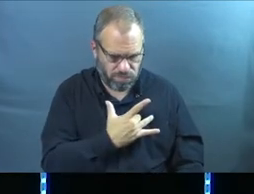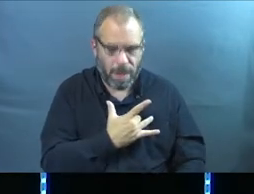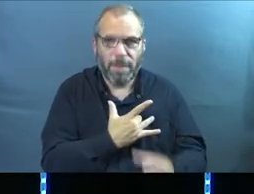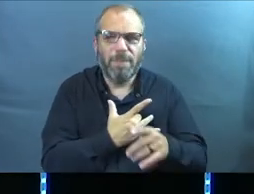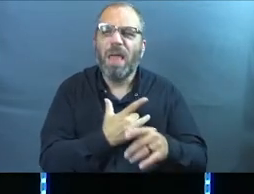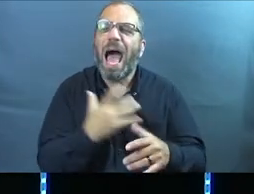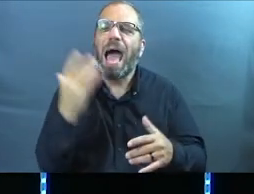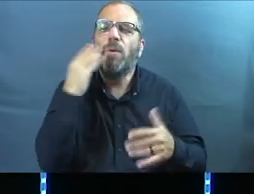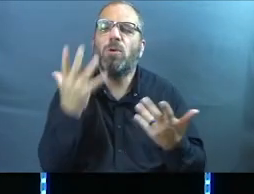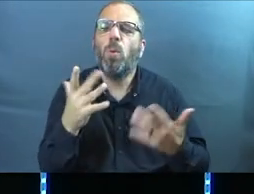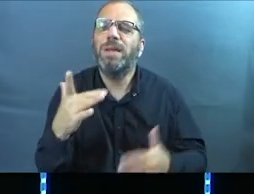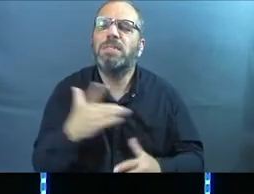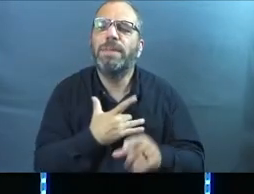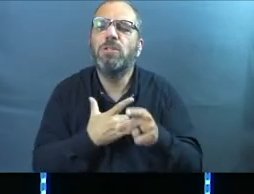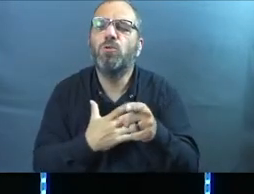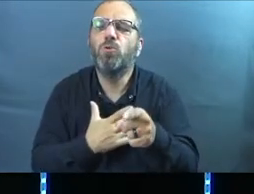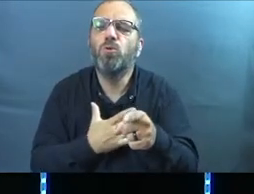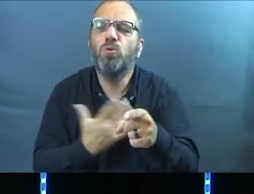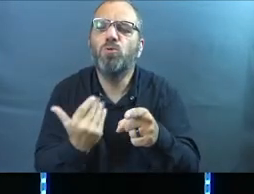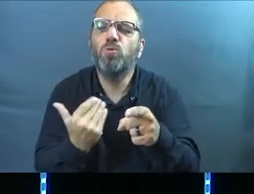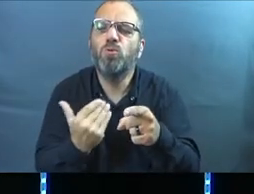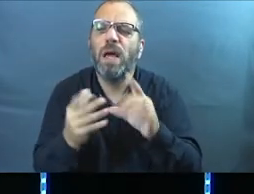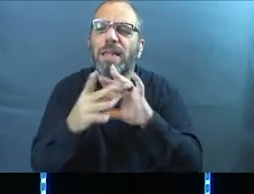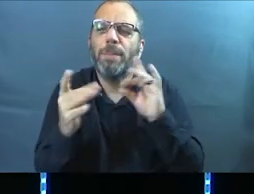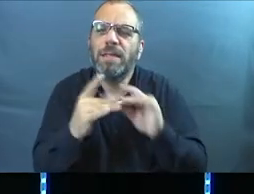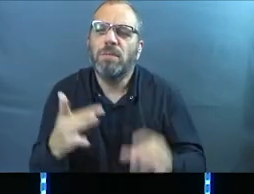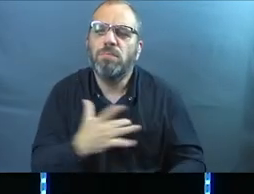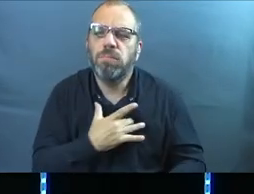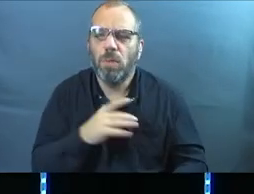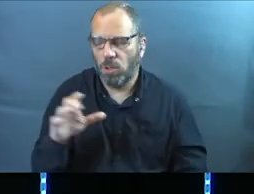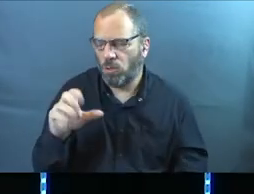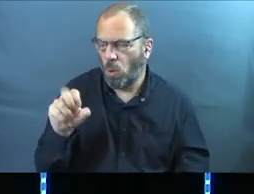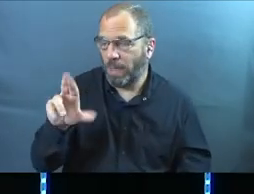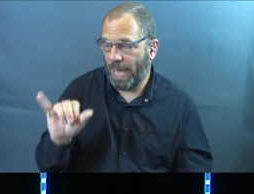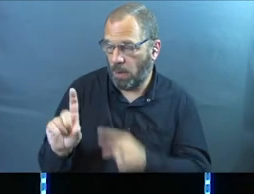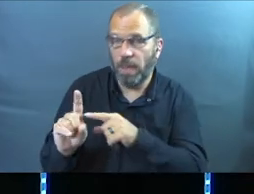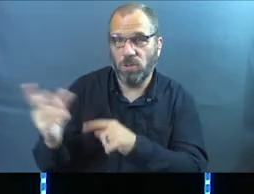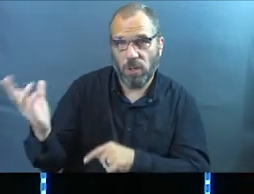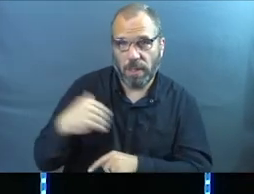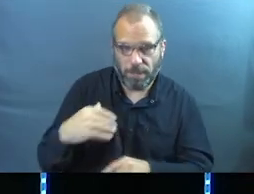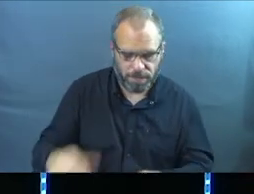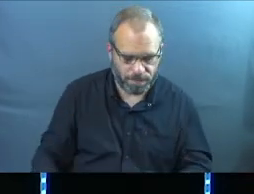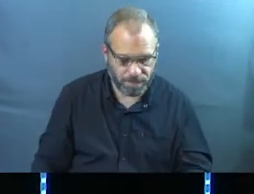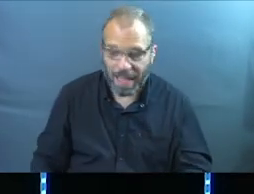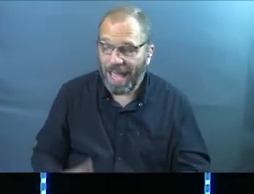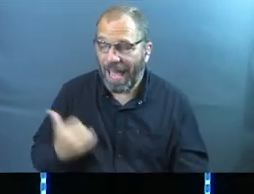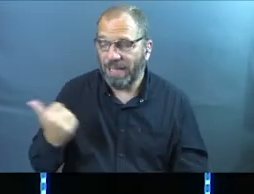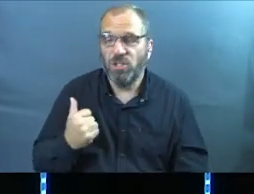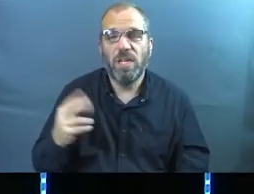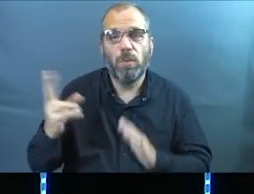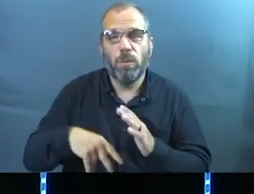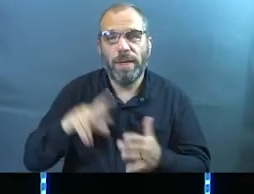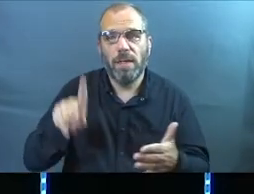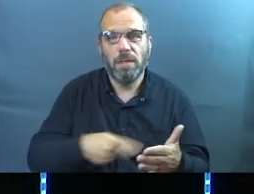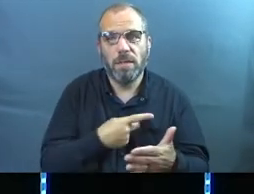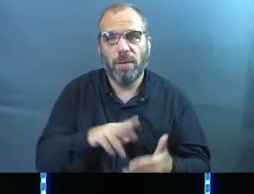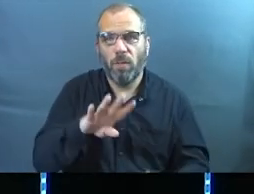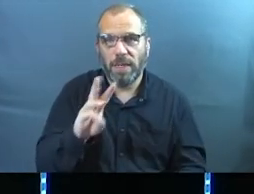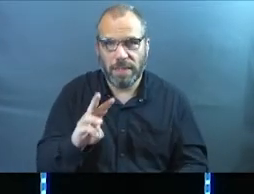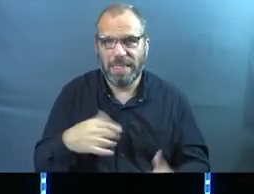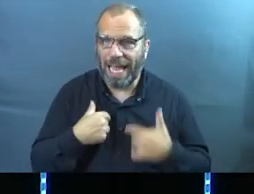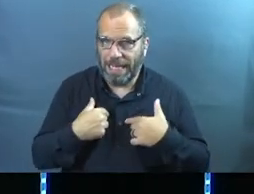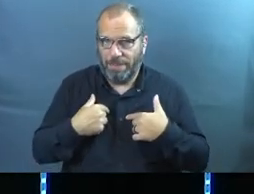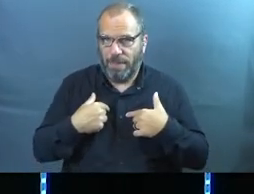want to know what speaks to you today. I want you to have your moment. So Carrie is going to come forward right now, and she's going to read Psalm 46 to